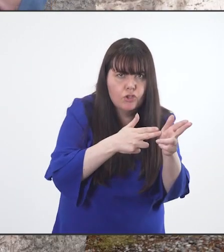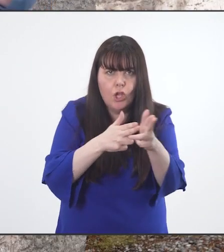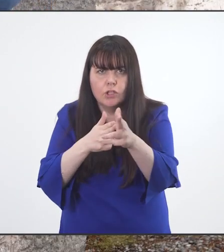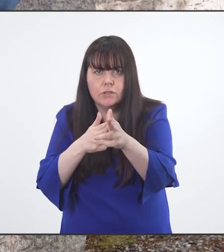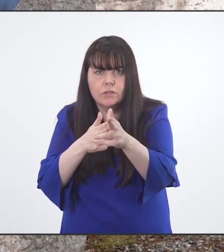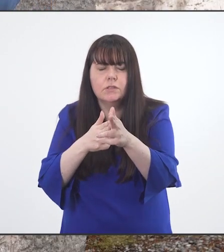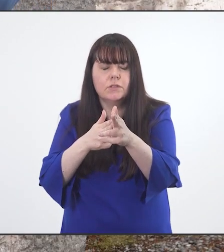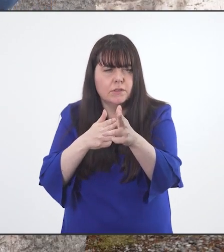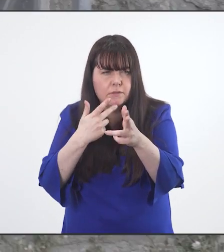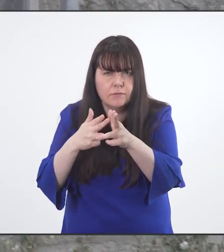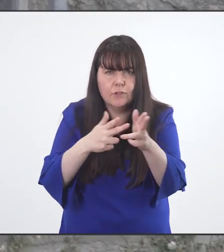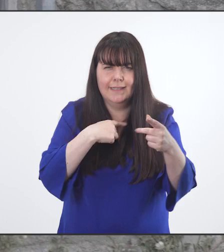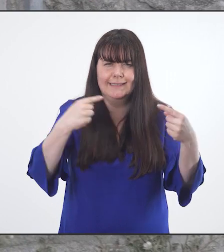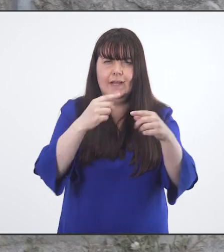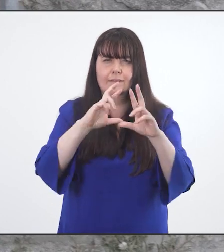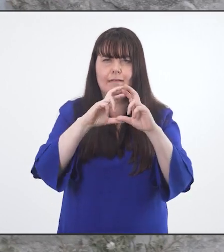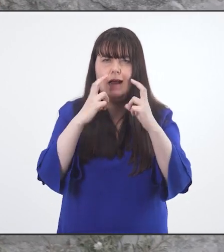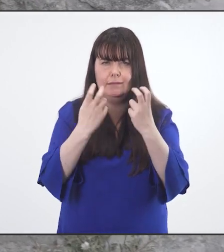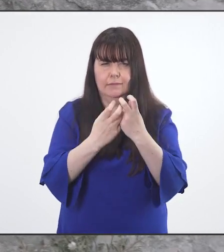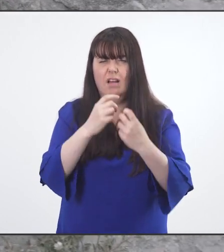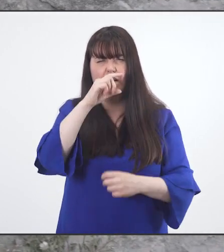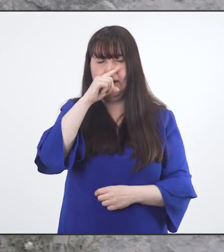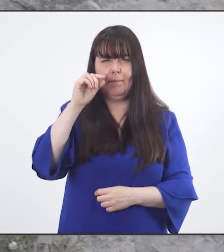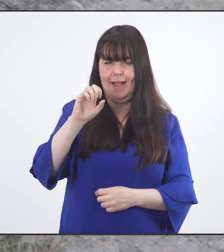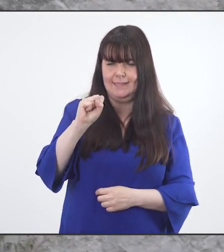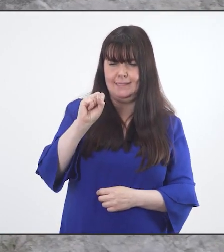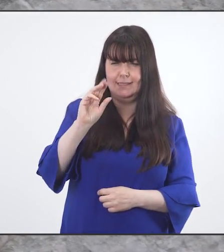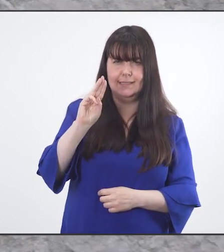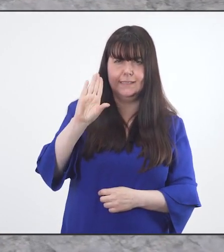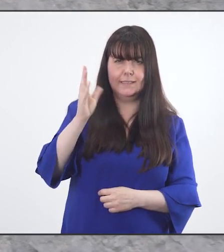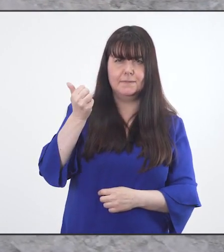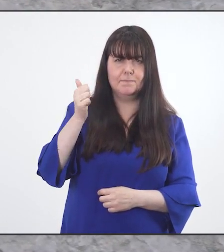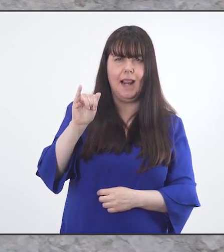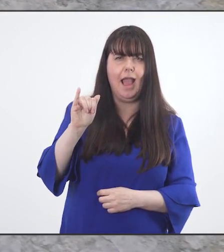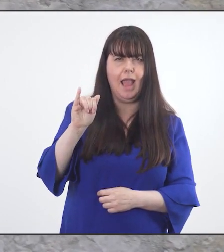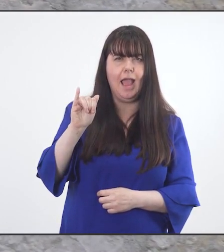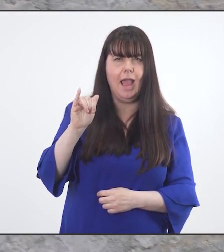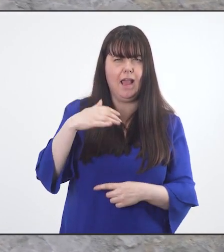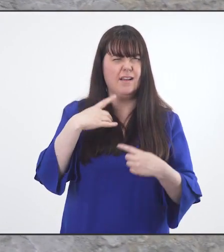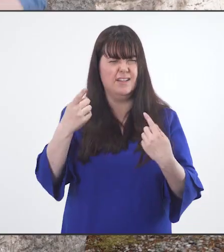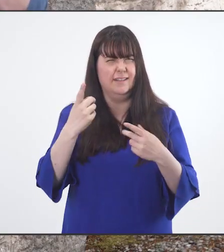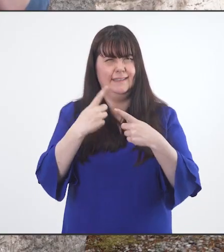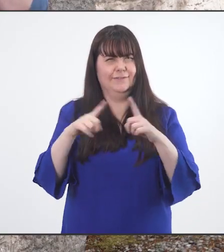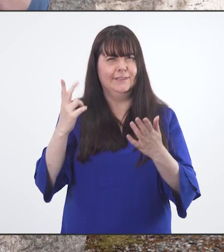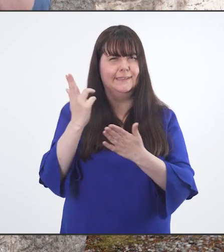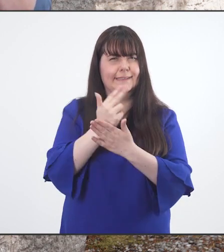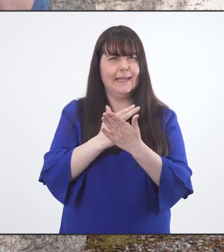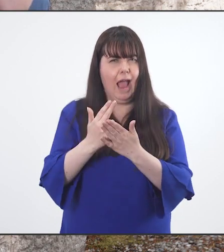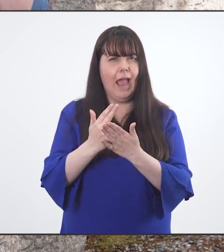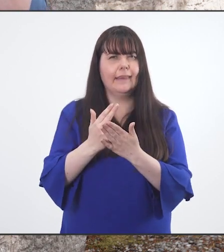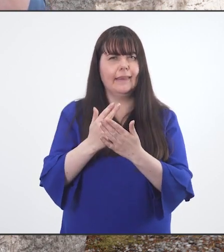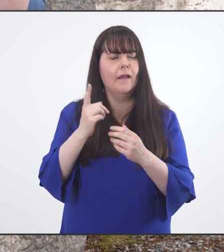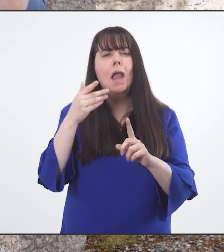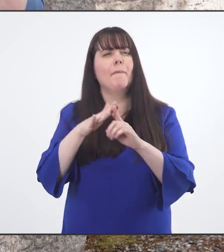depth of the wall it sort of fans out on the outer part and also on the inner part. So that's what I mean by a splay. And this is a very